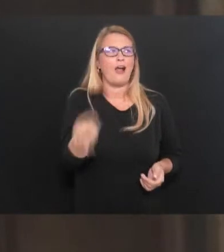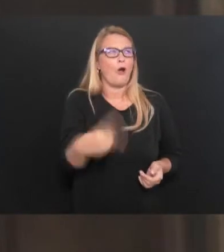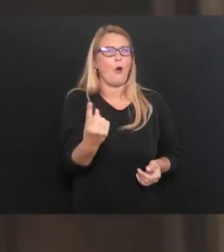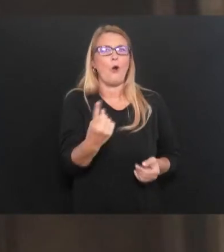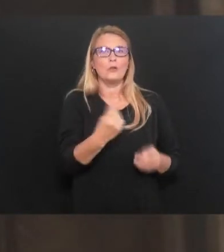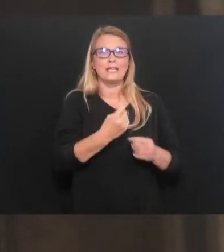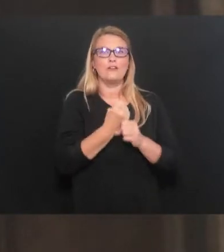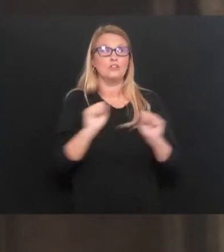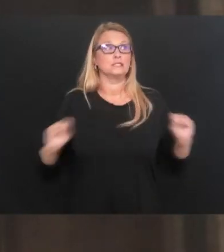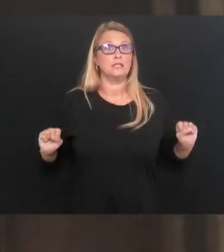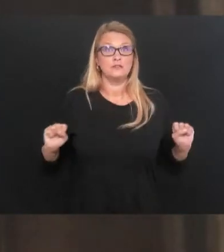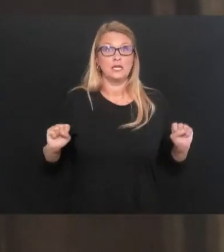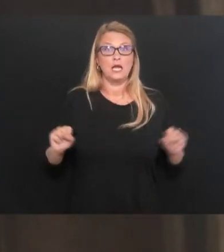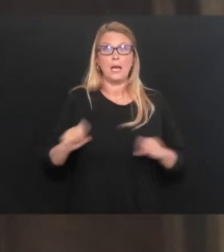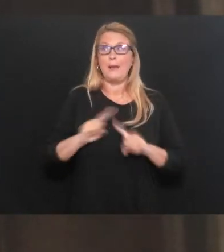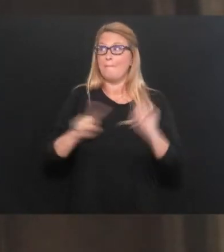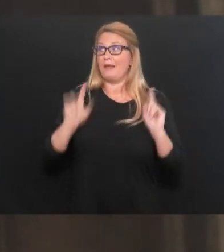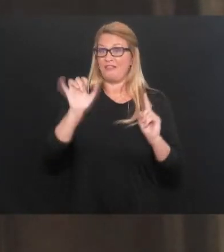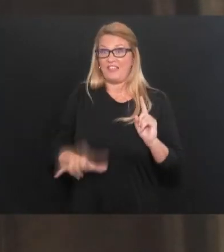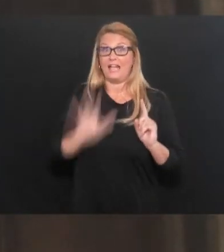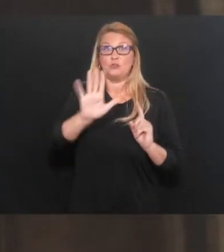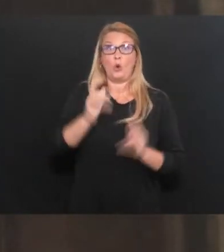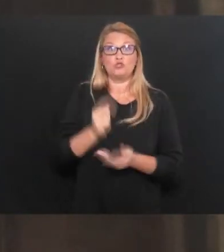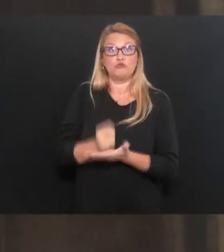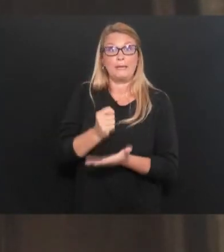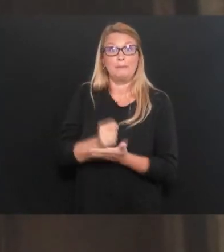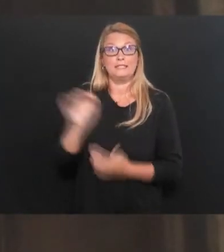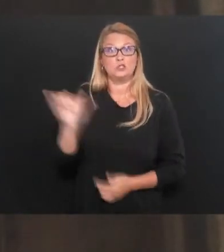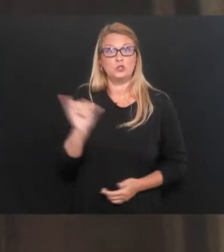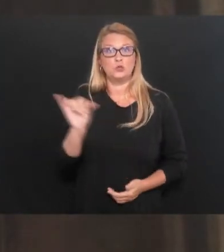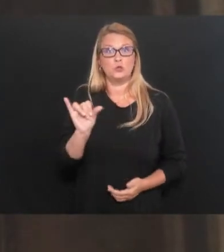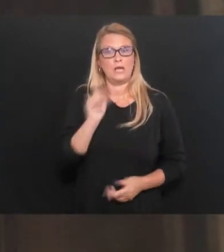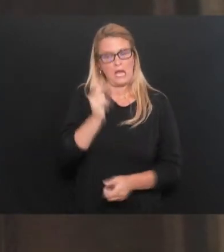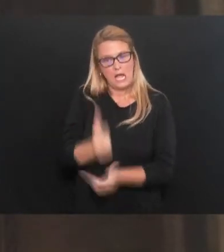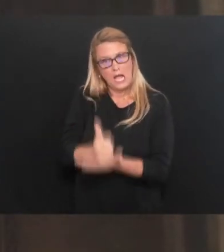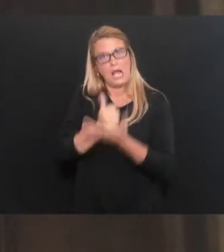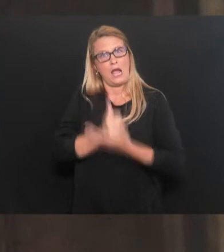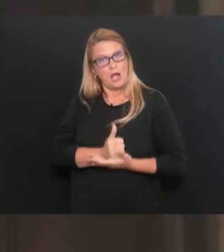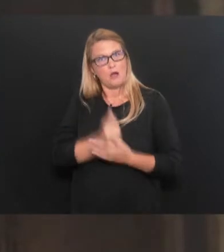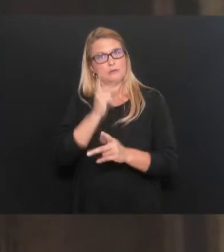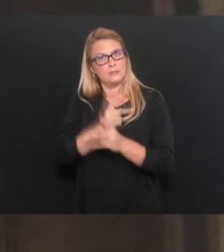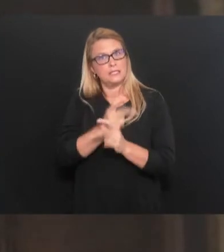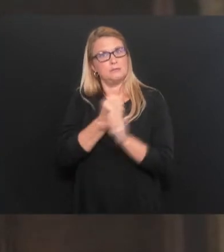prevention measures, they're treatments. They're treatments that help keep us safe, help keep us